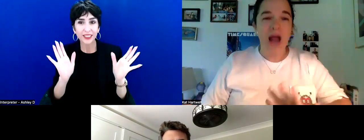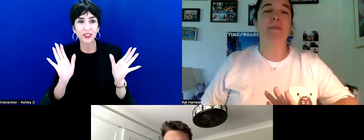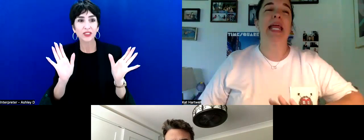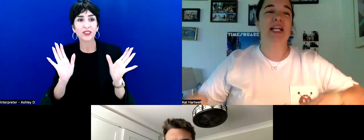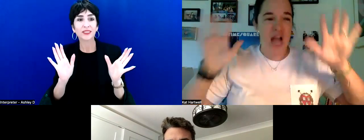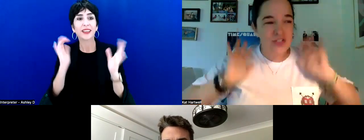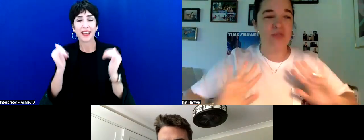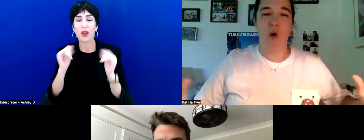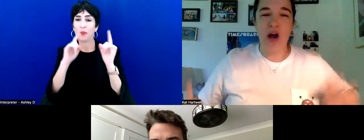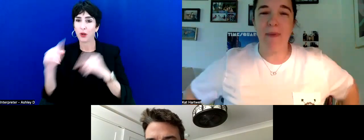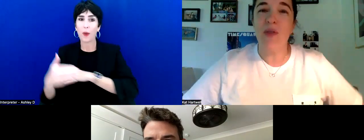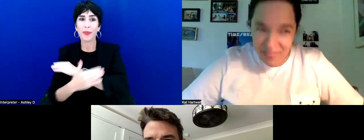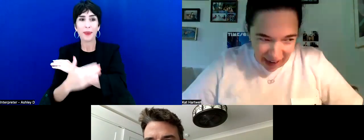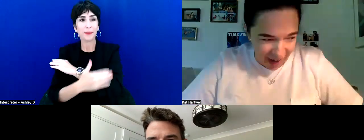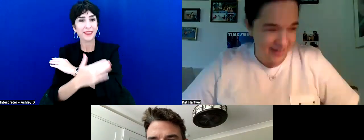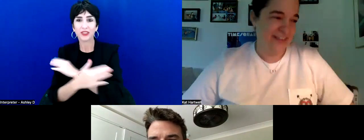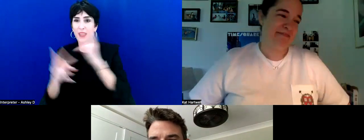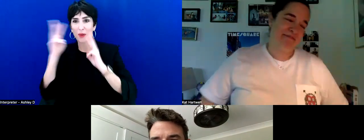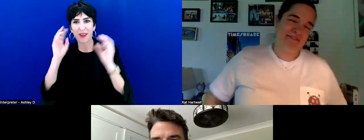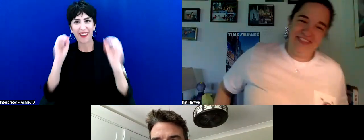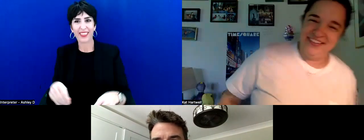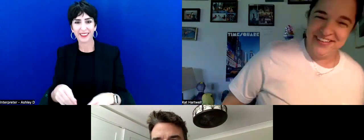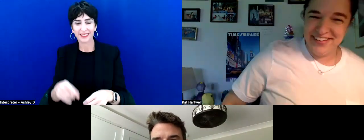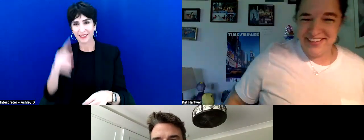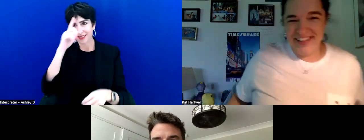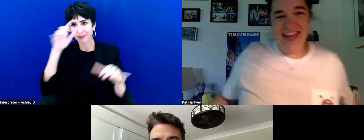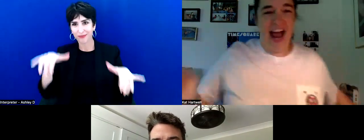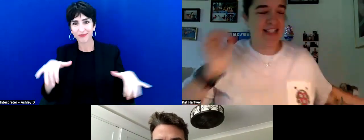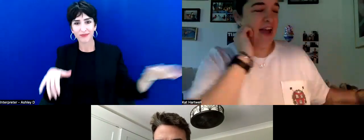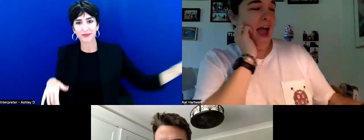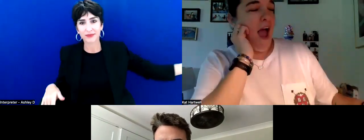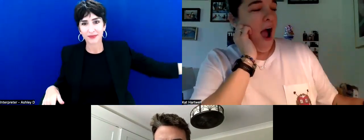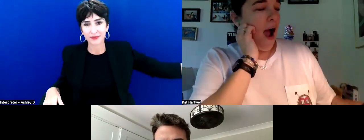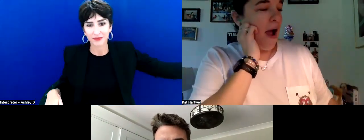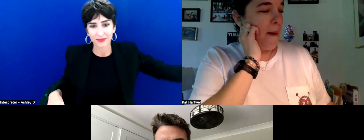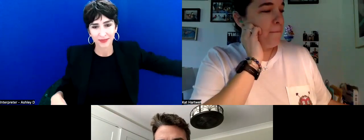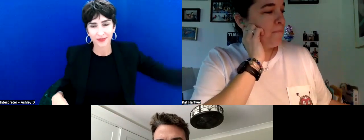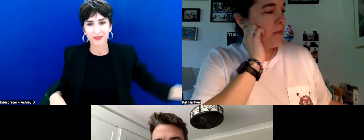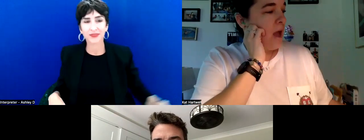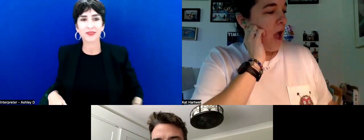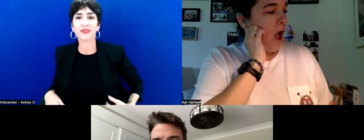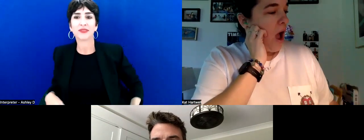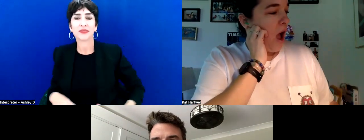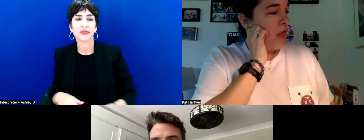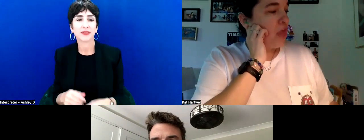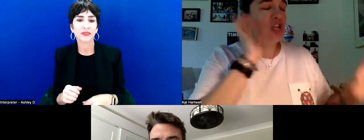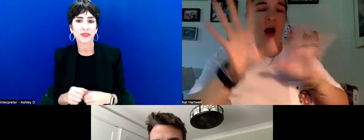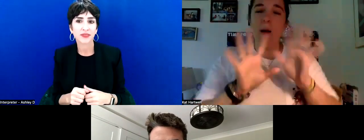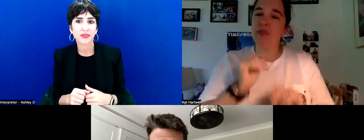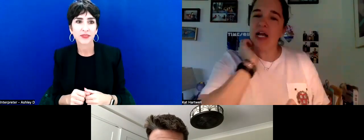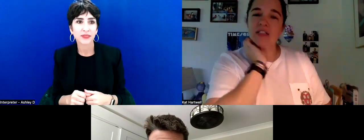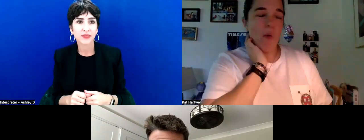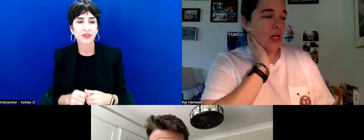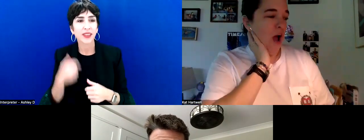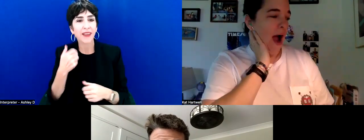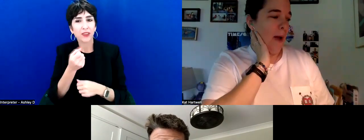Need to go on the beach and just worry about nothing. Amazing. Yeah. Um, the